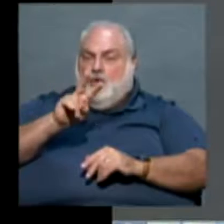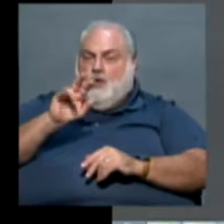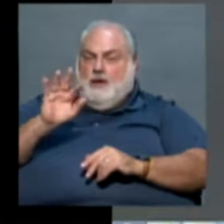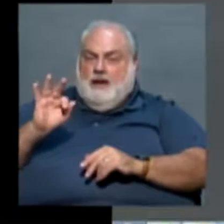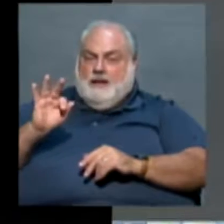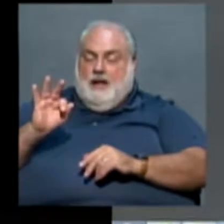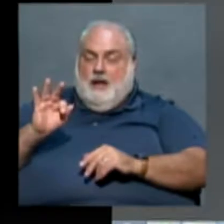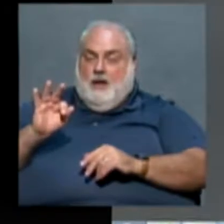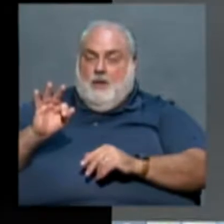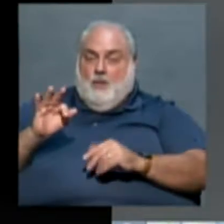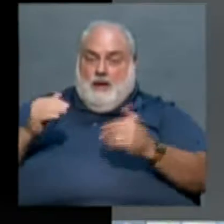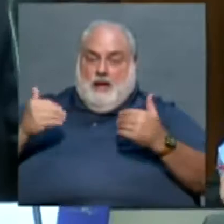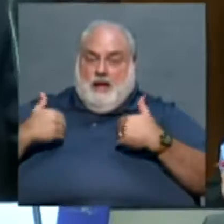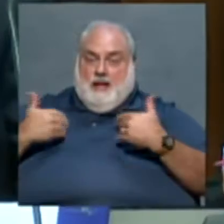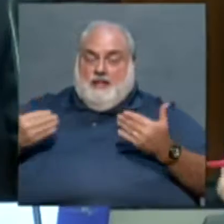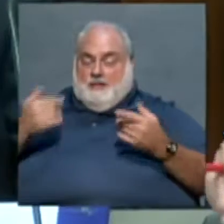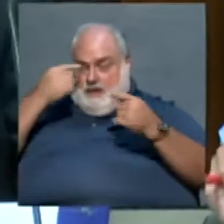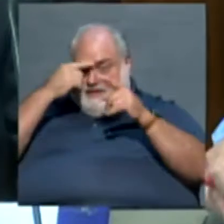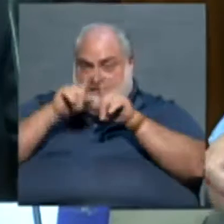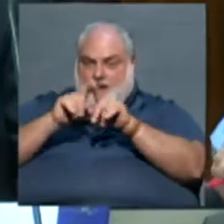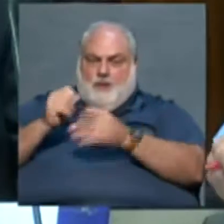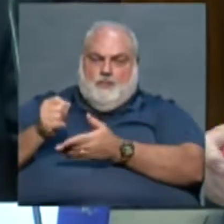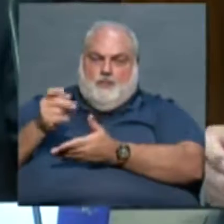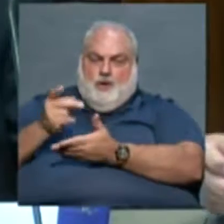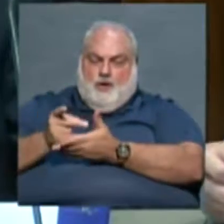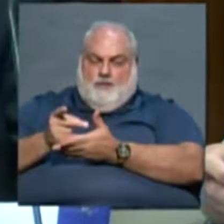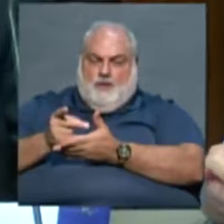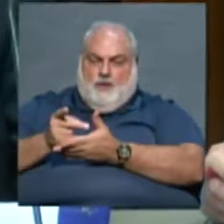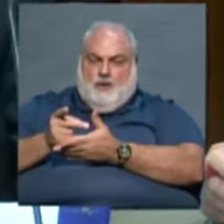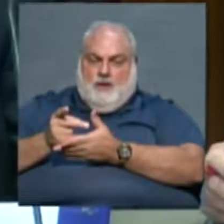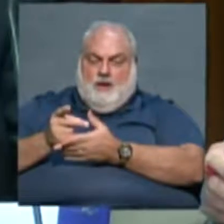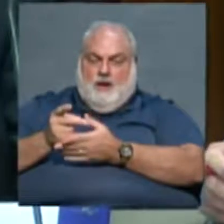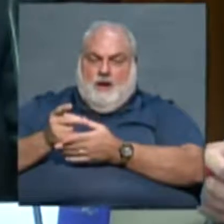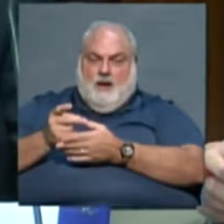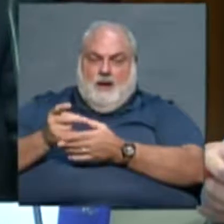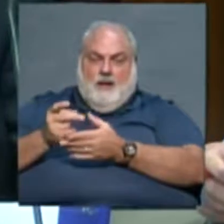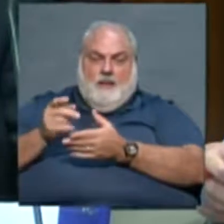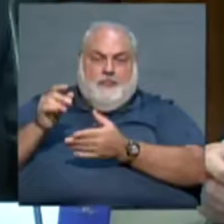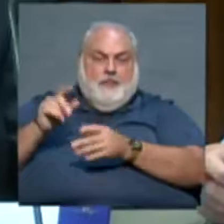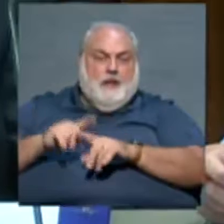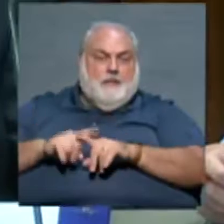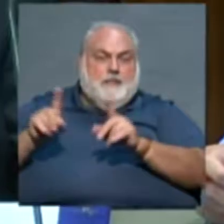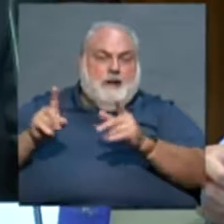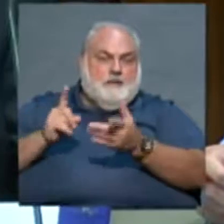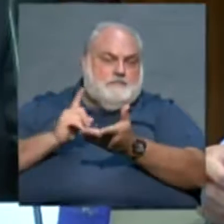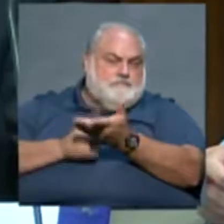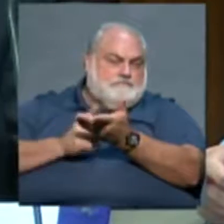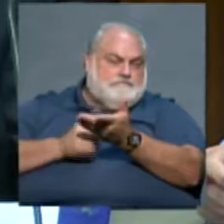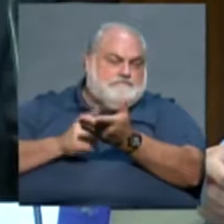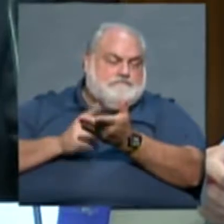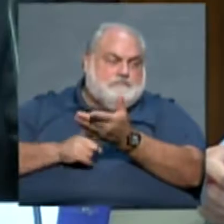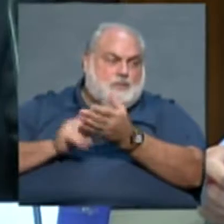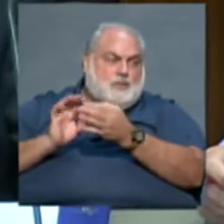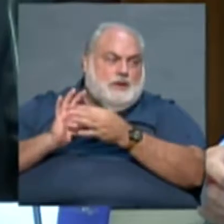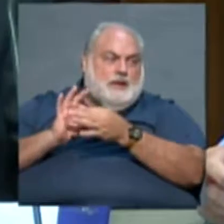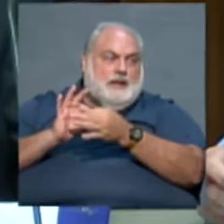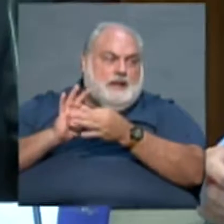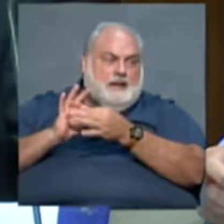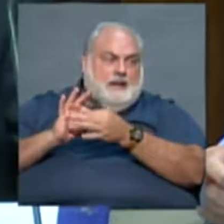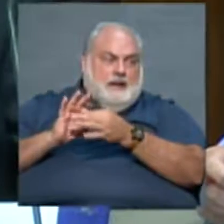had this item on consent approval, but there's an issue that you need to discuss with relation